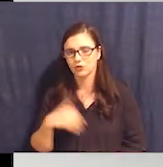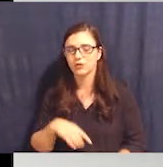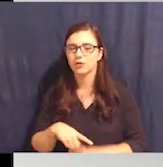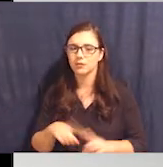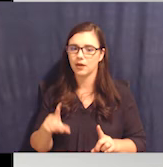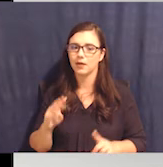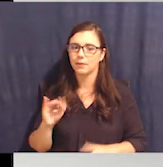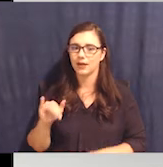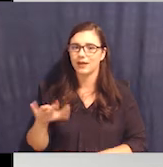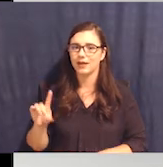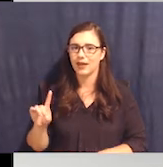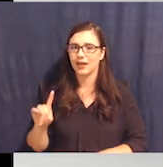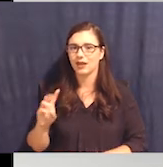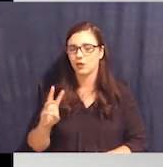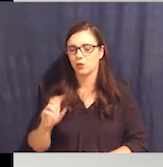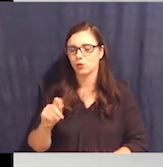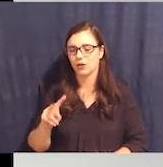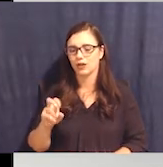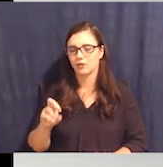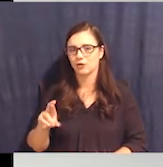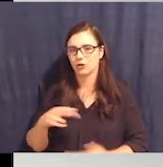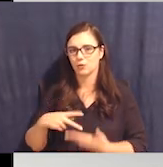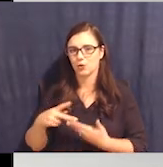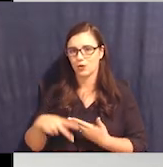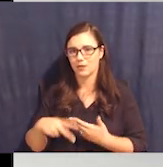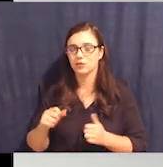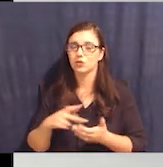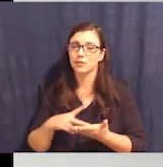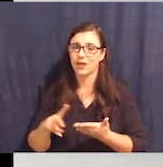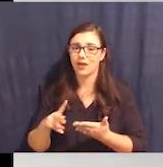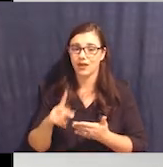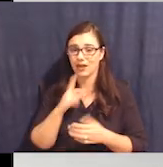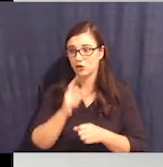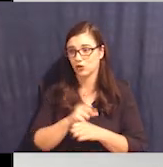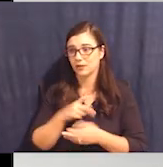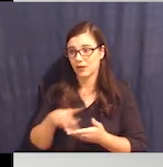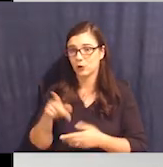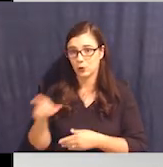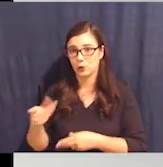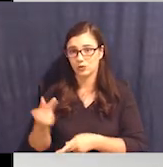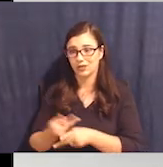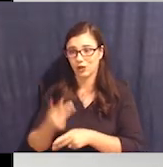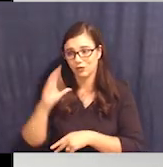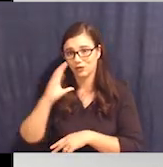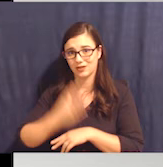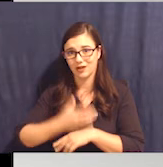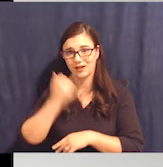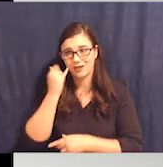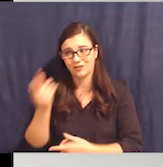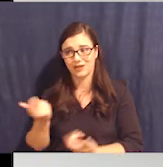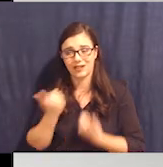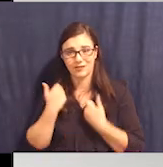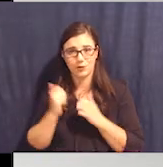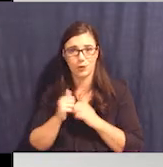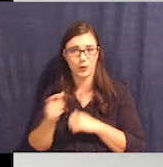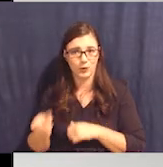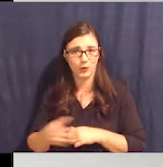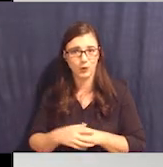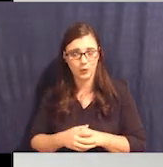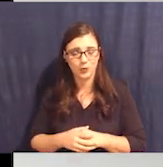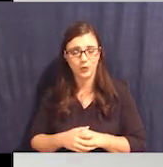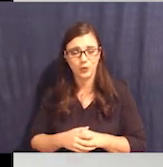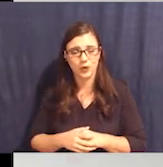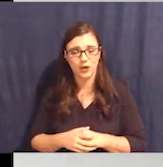but there are Medicaid waiver programs it can pay actually you to take care of your son if your son is living with you.